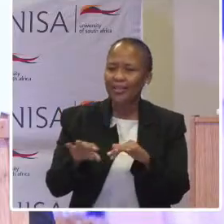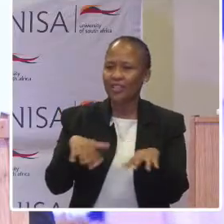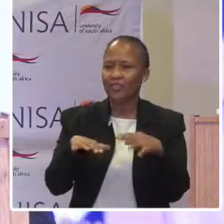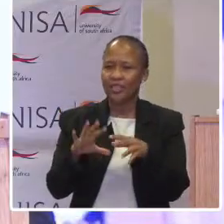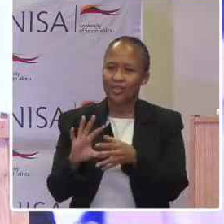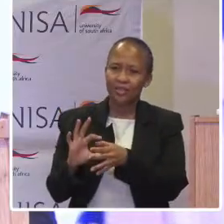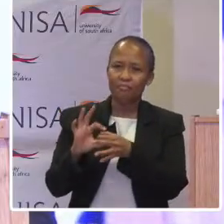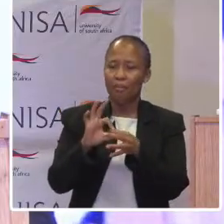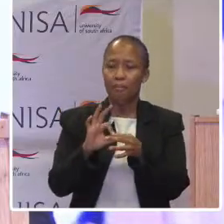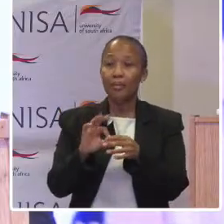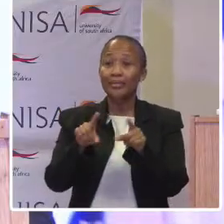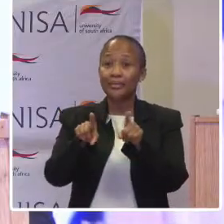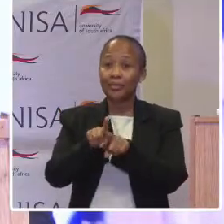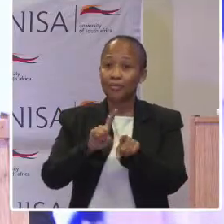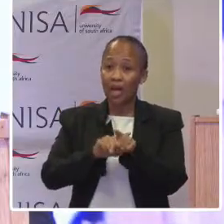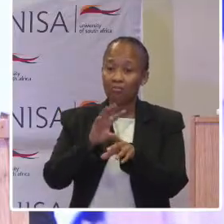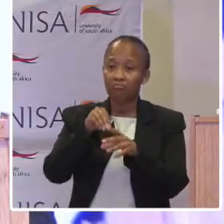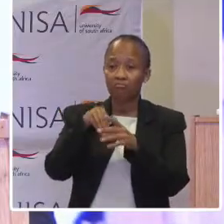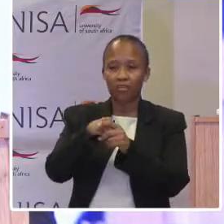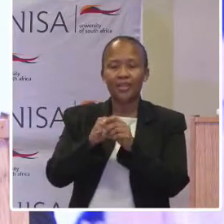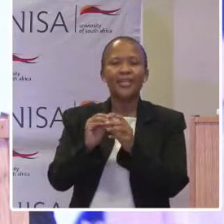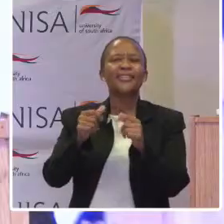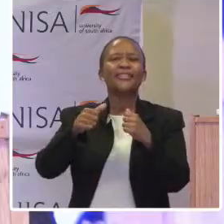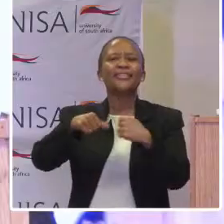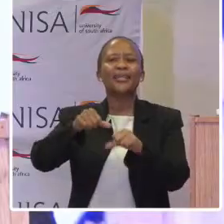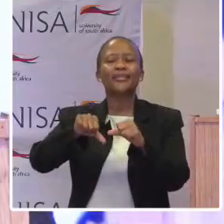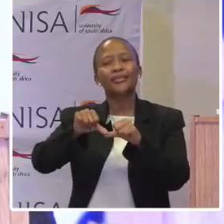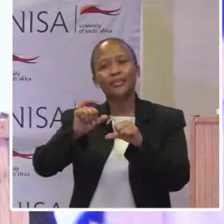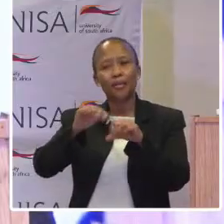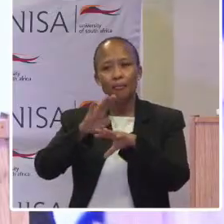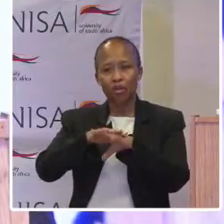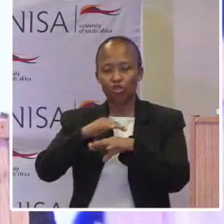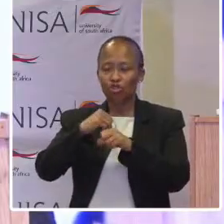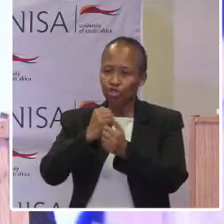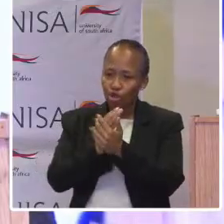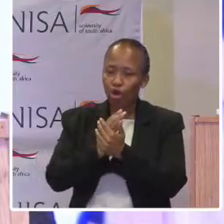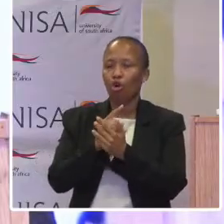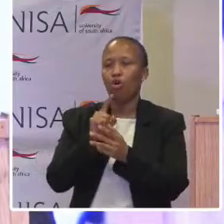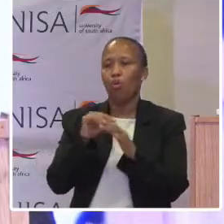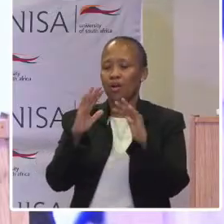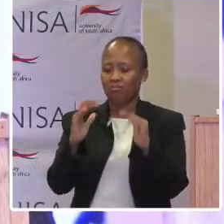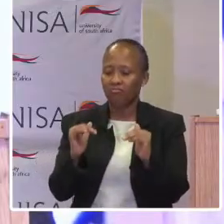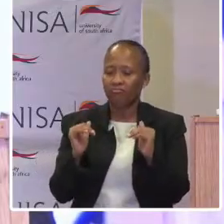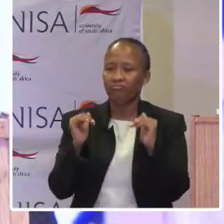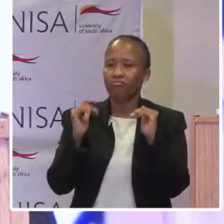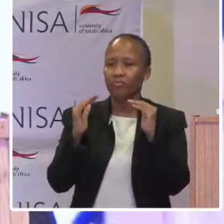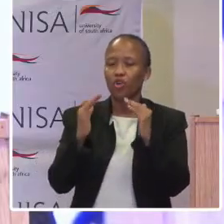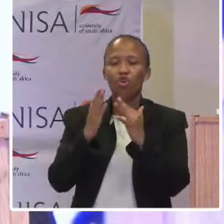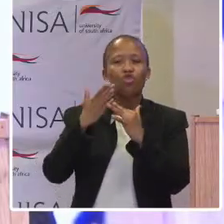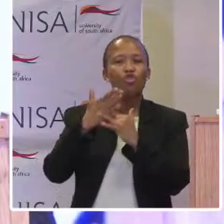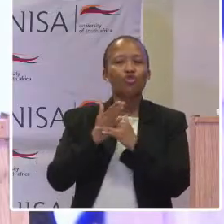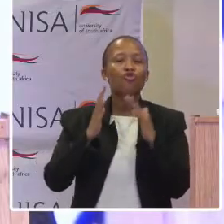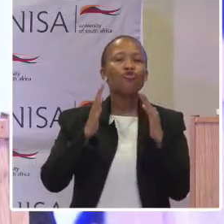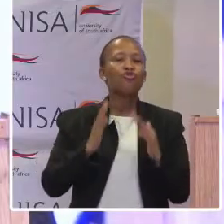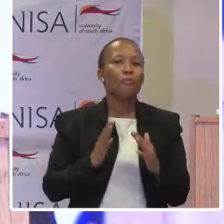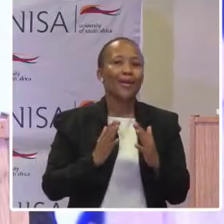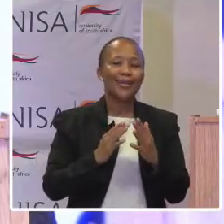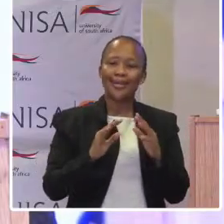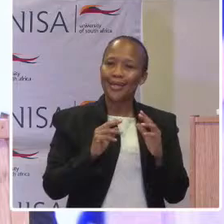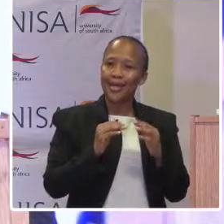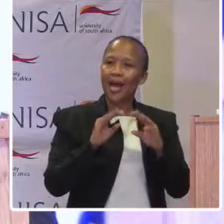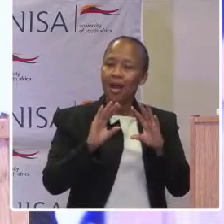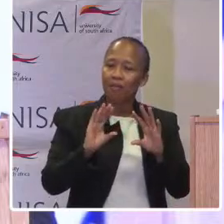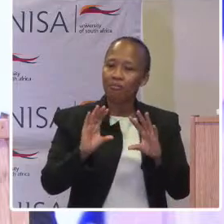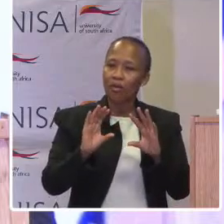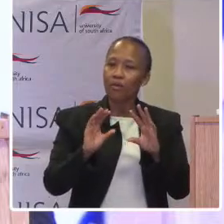space science, advancing scientific engineering through developing human capital, and supporting industrial